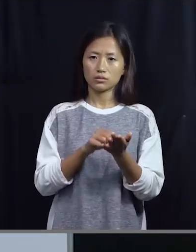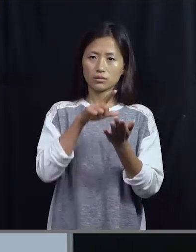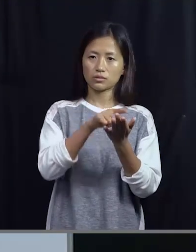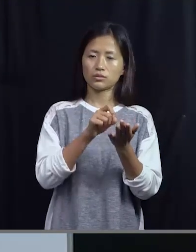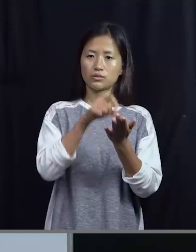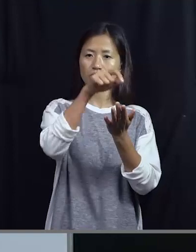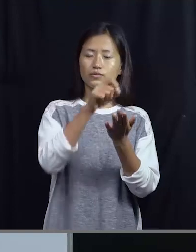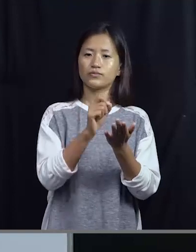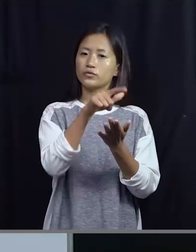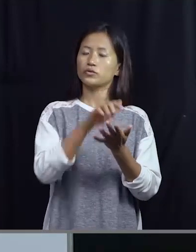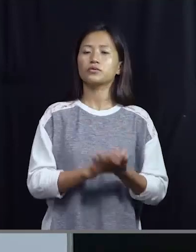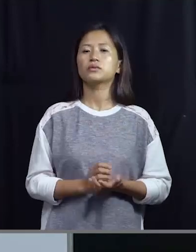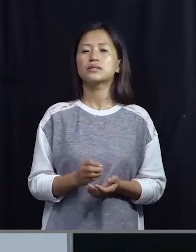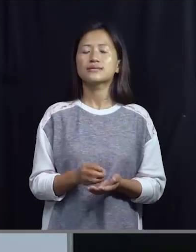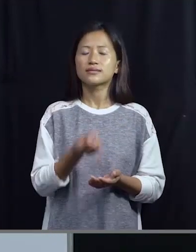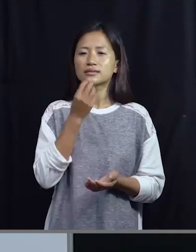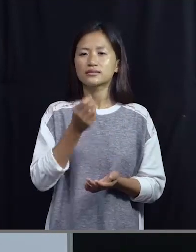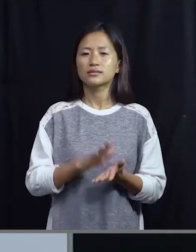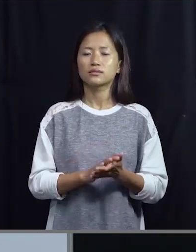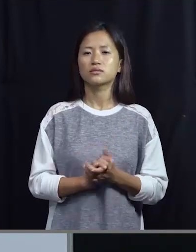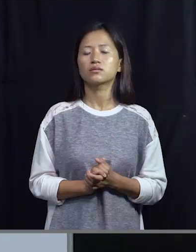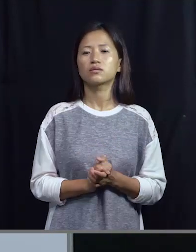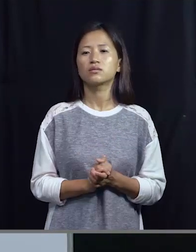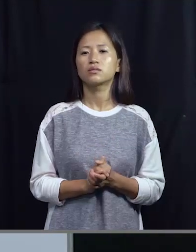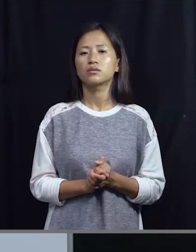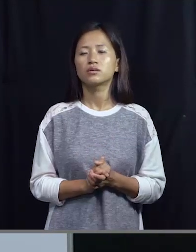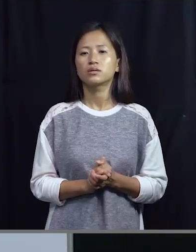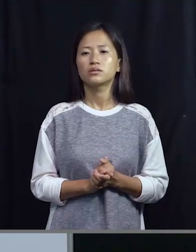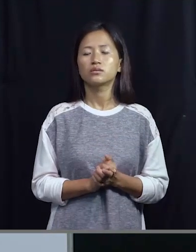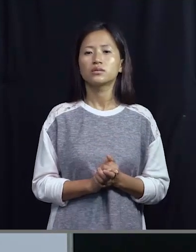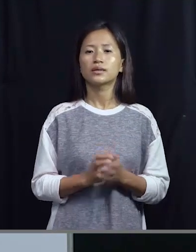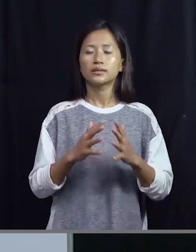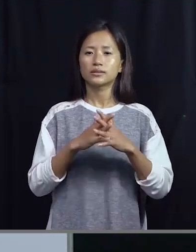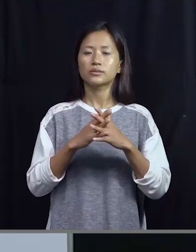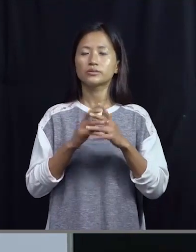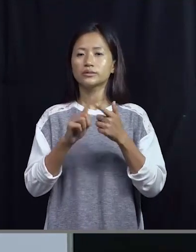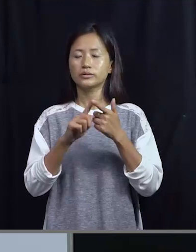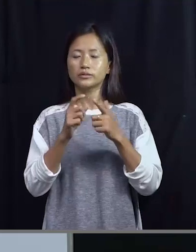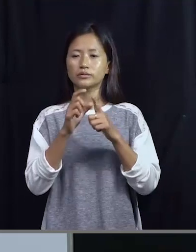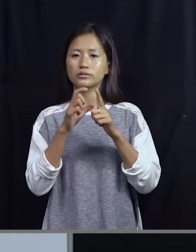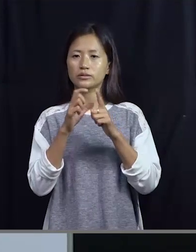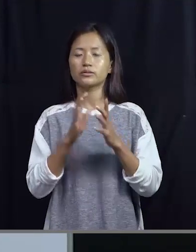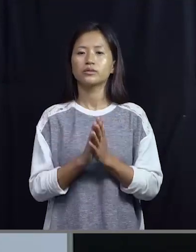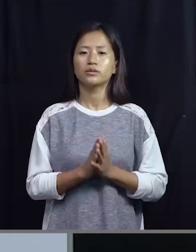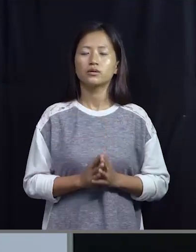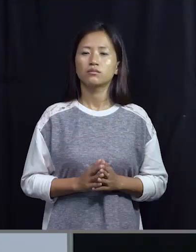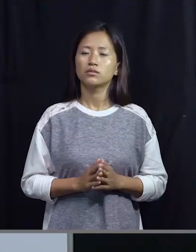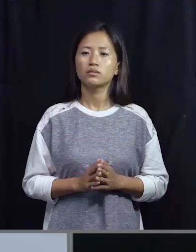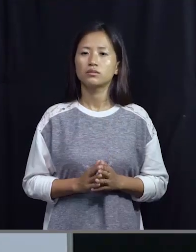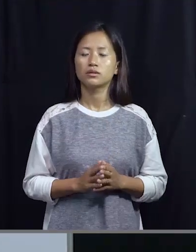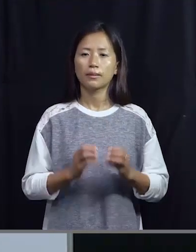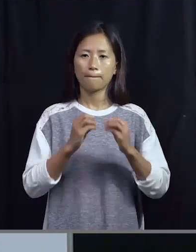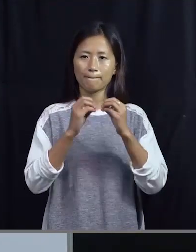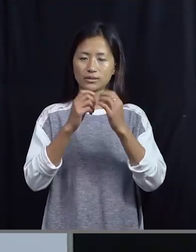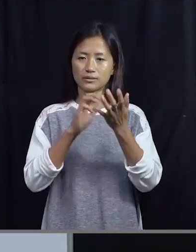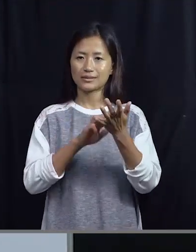and starts eating the let's say they start eating the wheat. So when this Bacillus